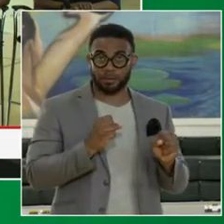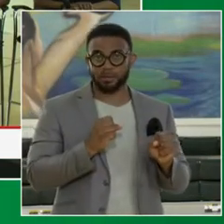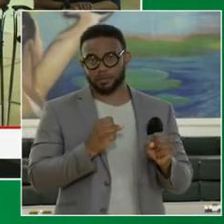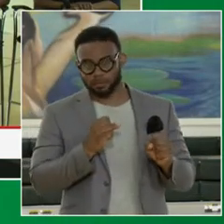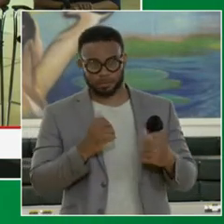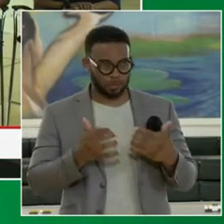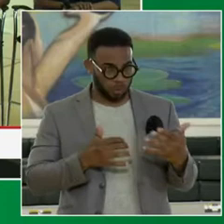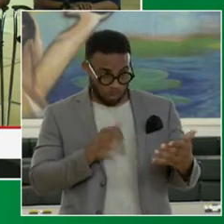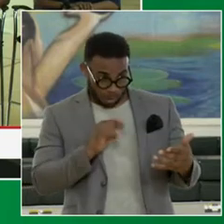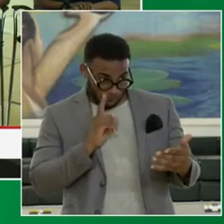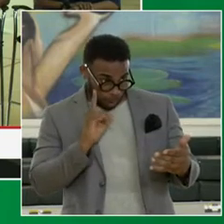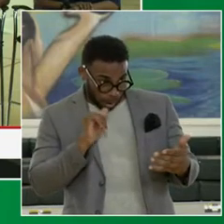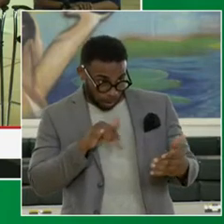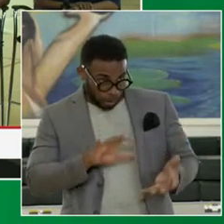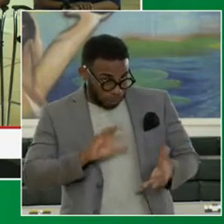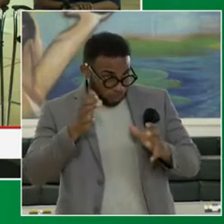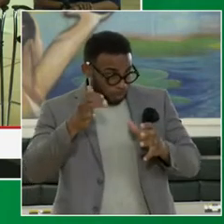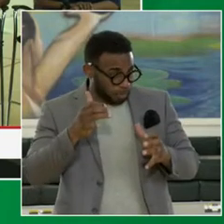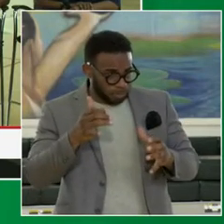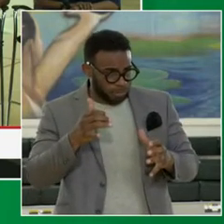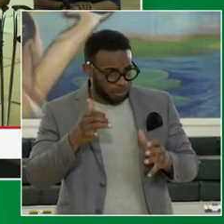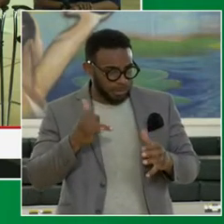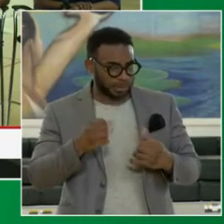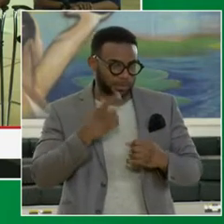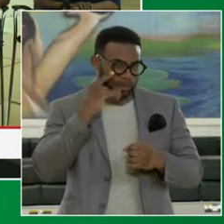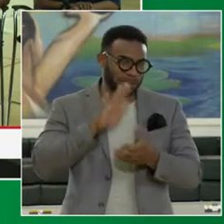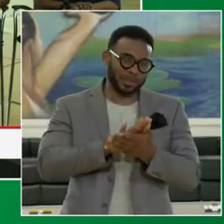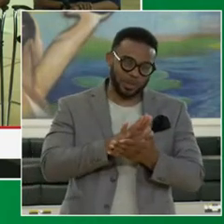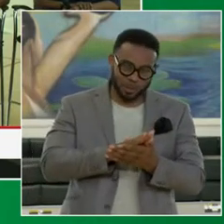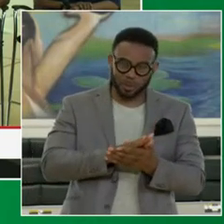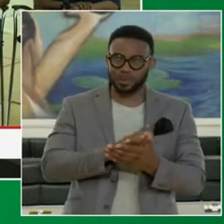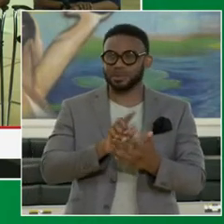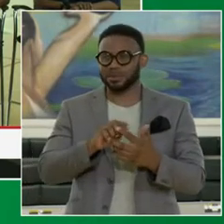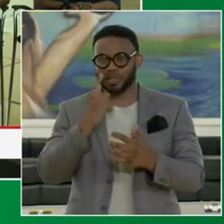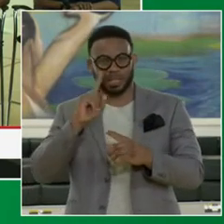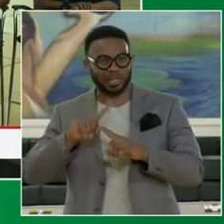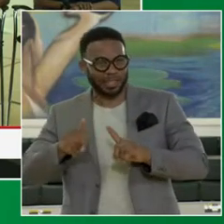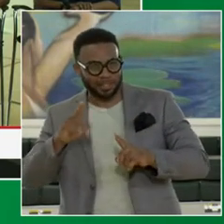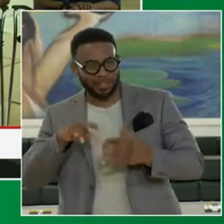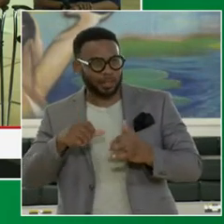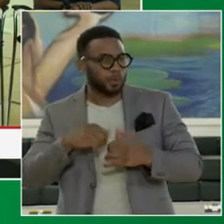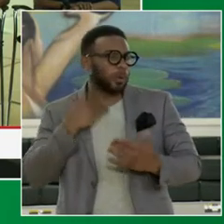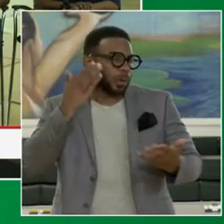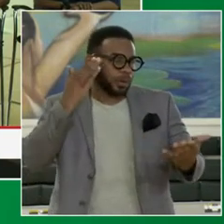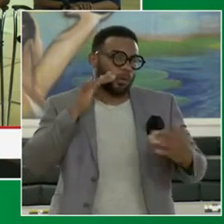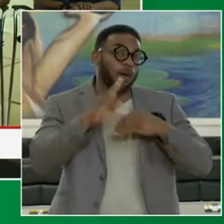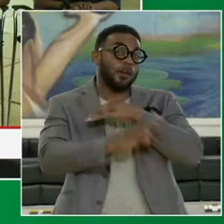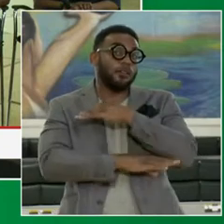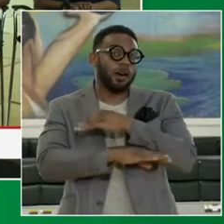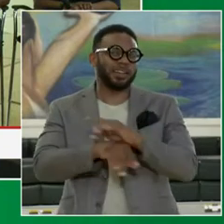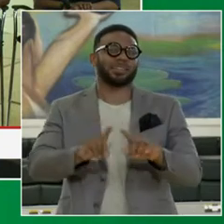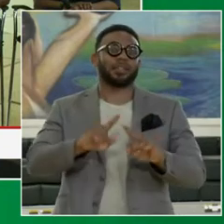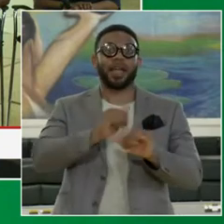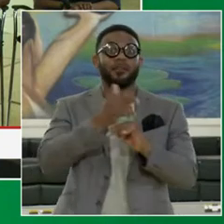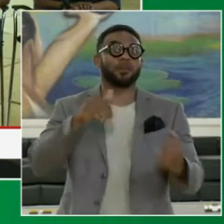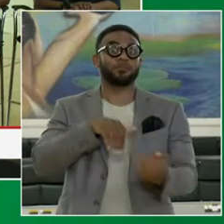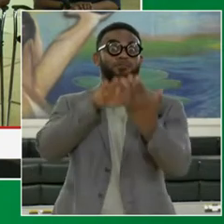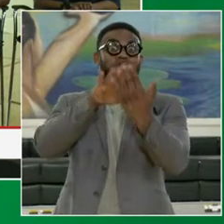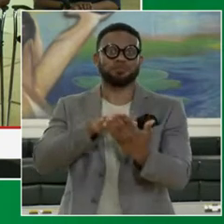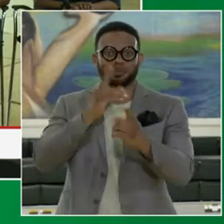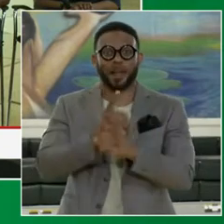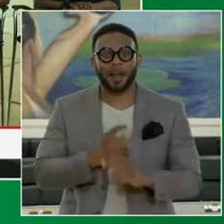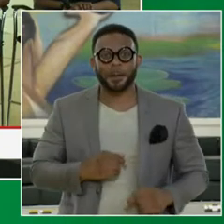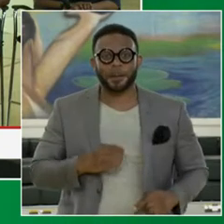passage. So that's been a little bit disrupted this year because school has been different this year, but we know in the fall, everybody's going